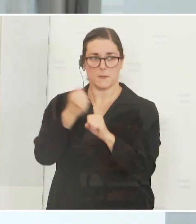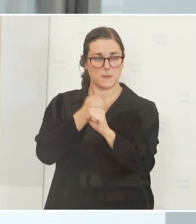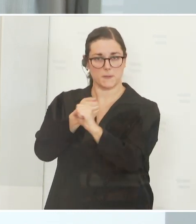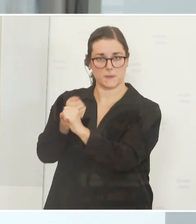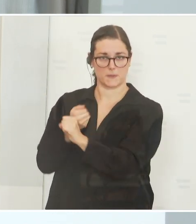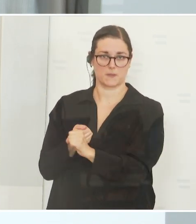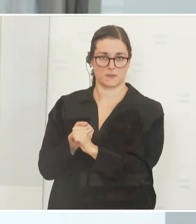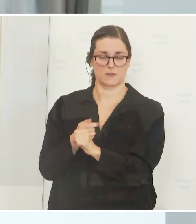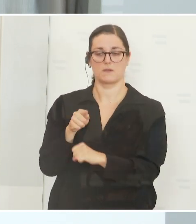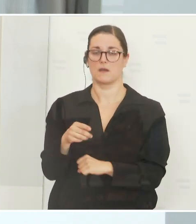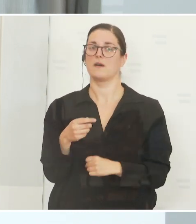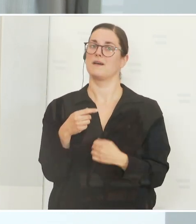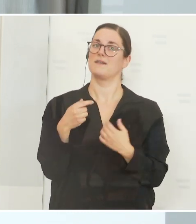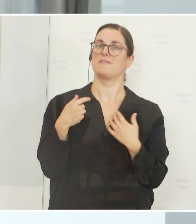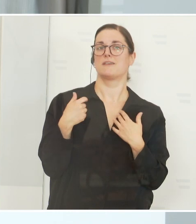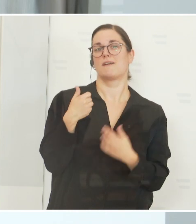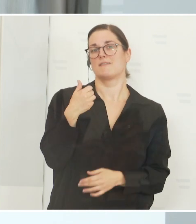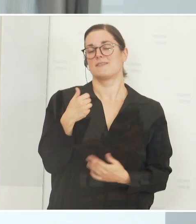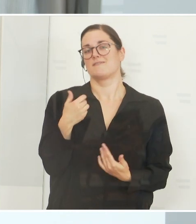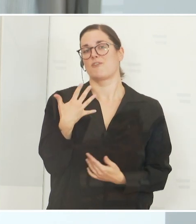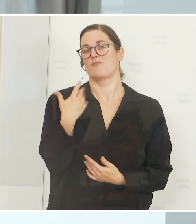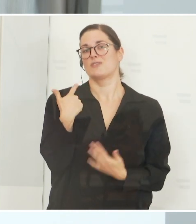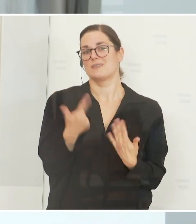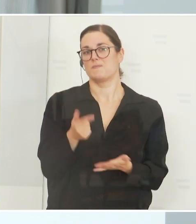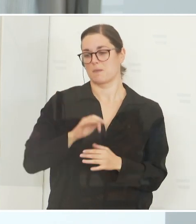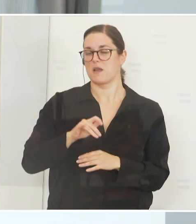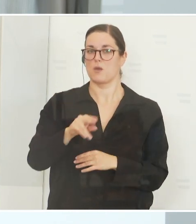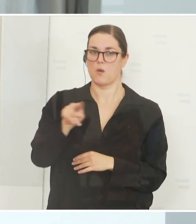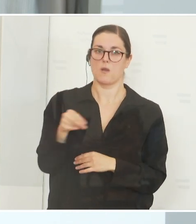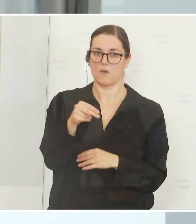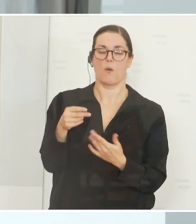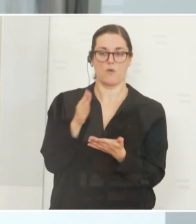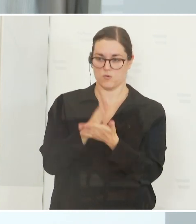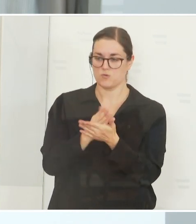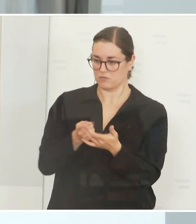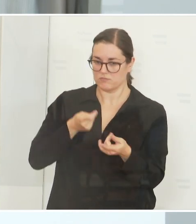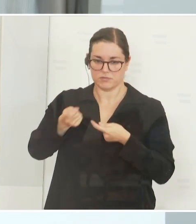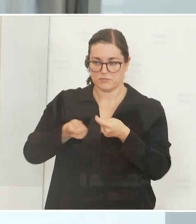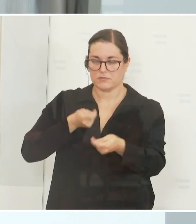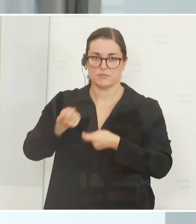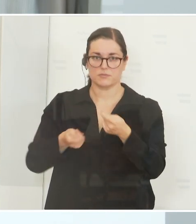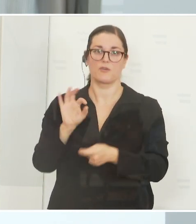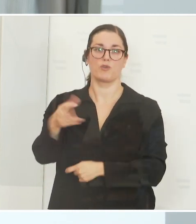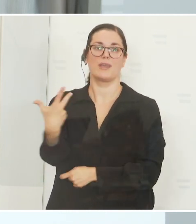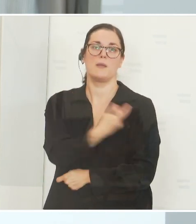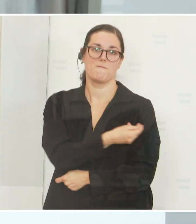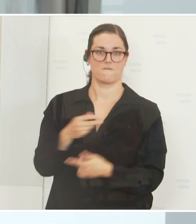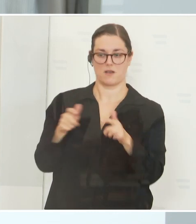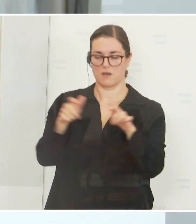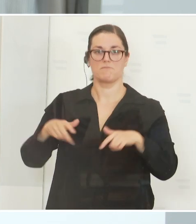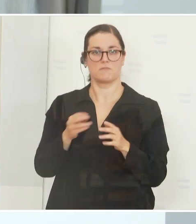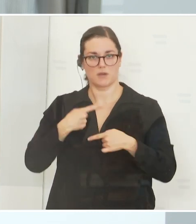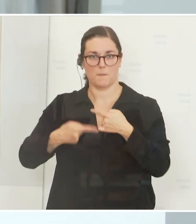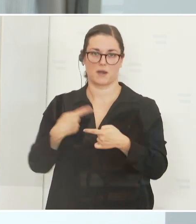our 75 million euros package to assist the Eastern Partnership countries with their vaccination campaigns. We stand